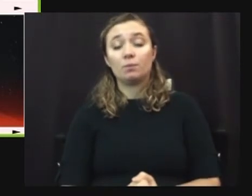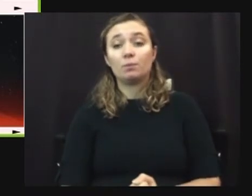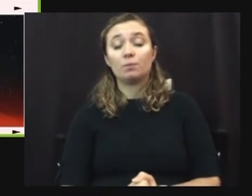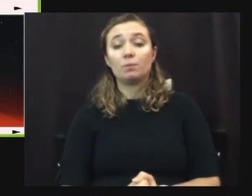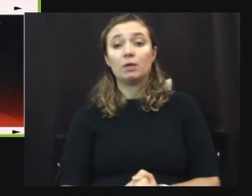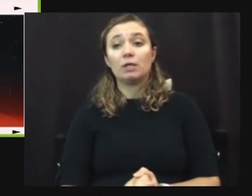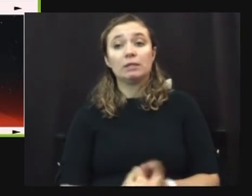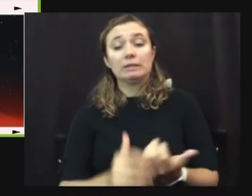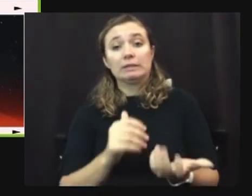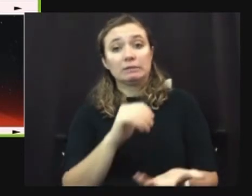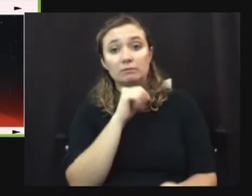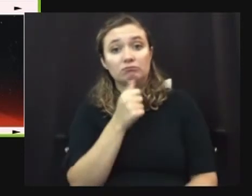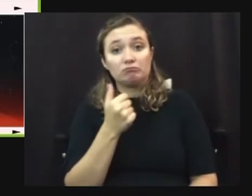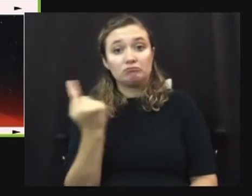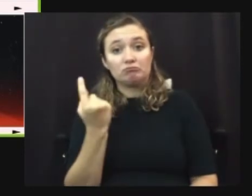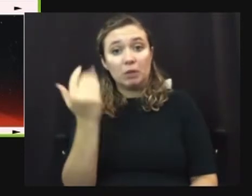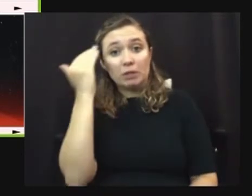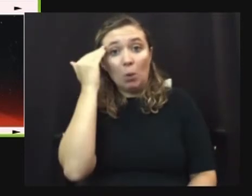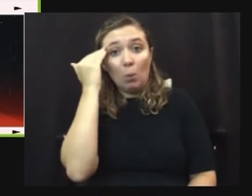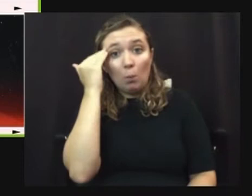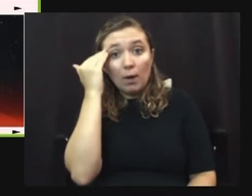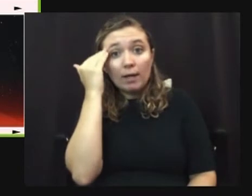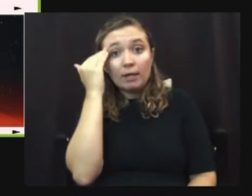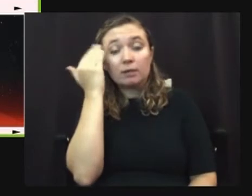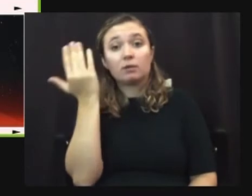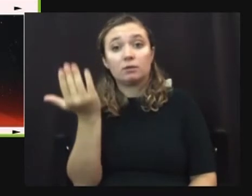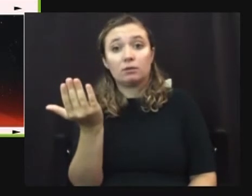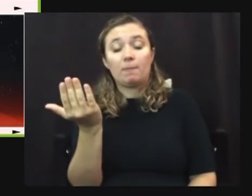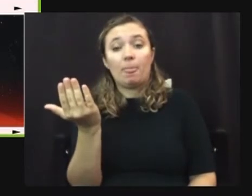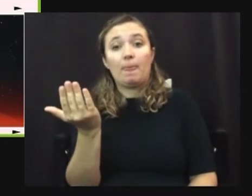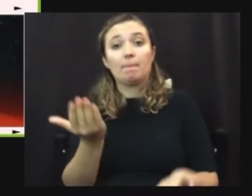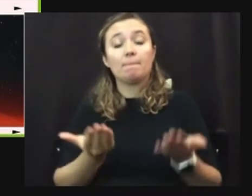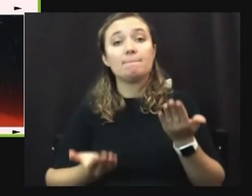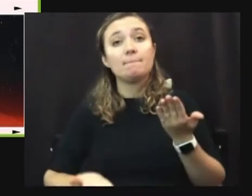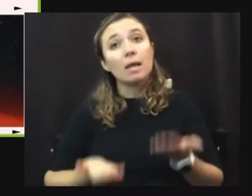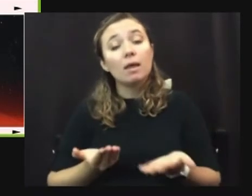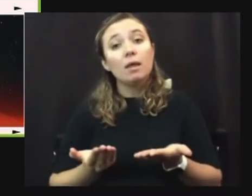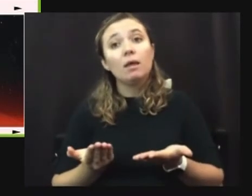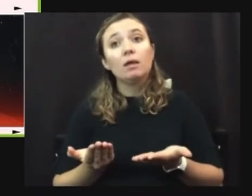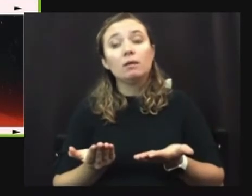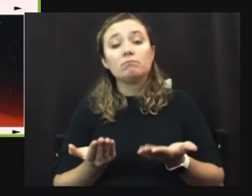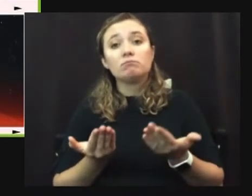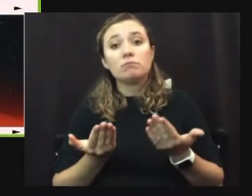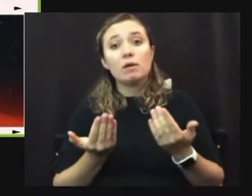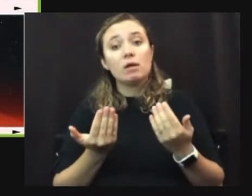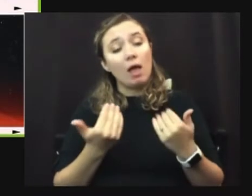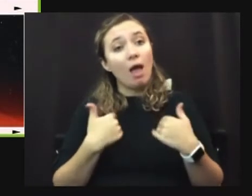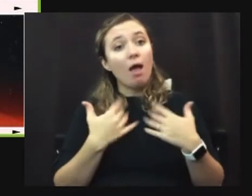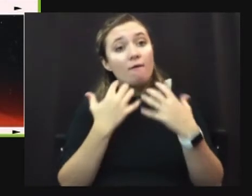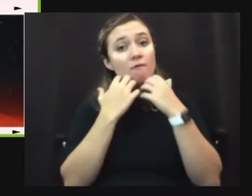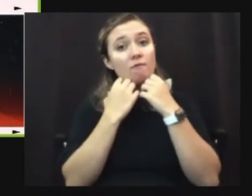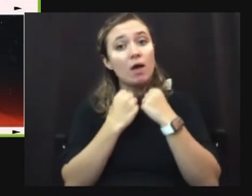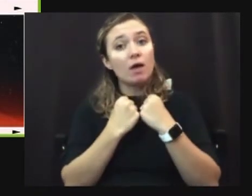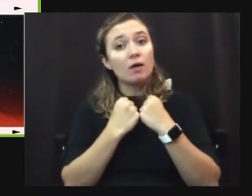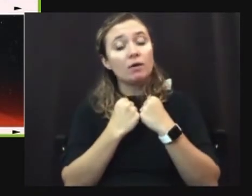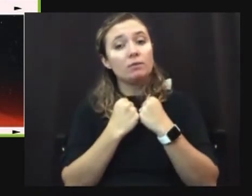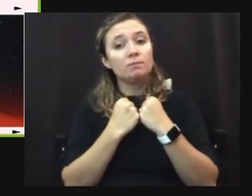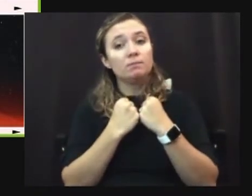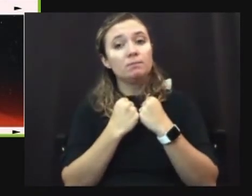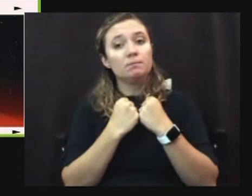they're not always aware of this. They might actually have values that